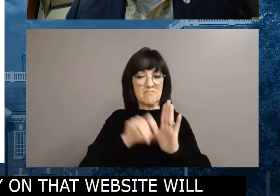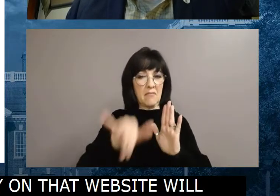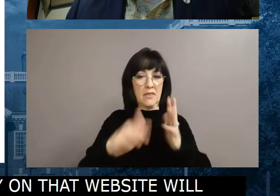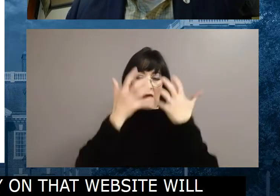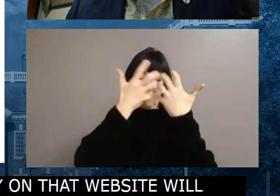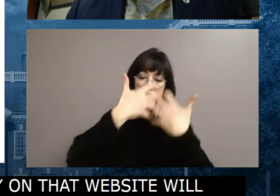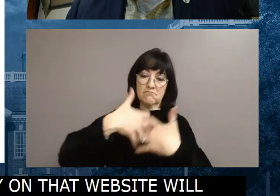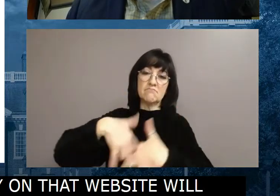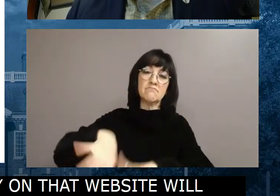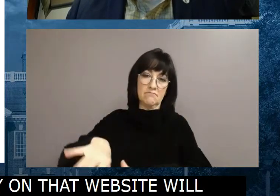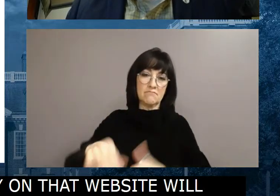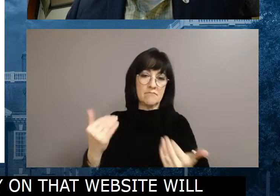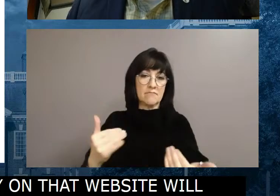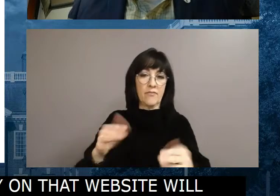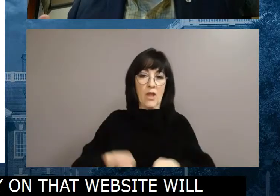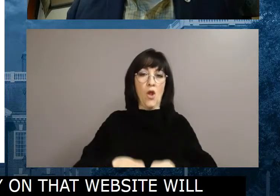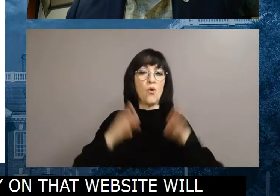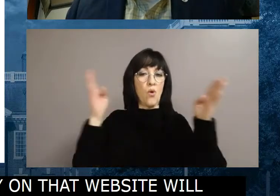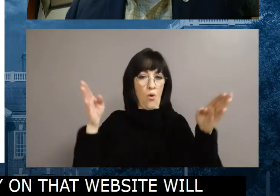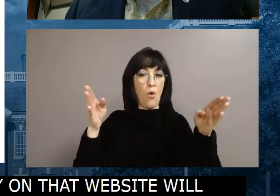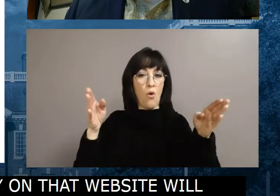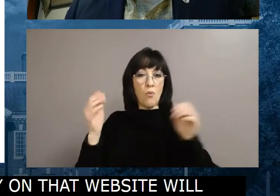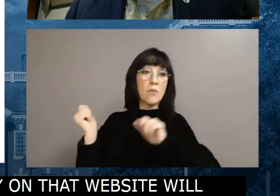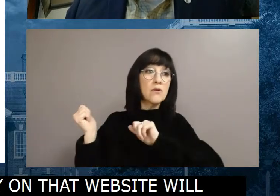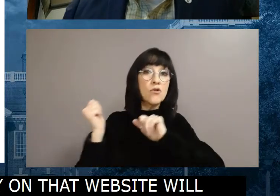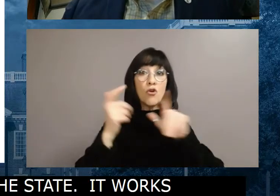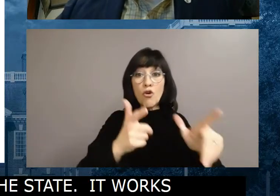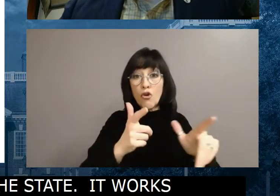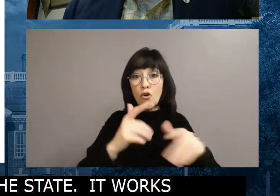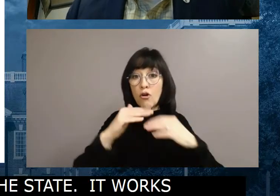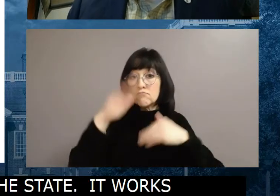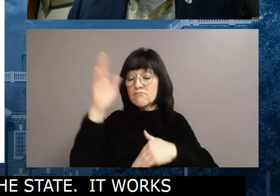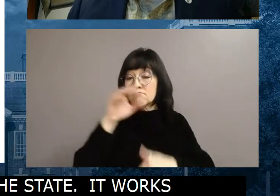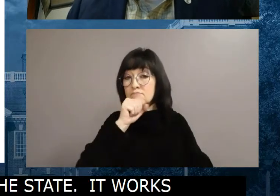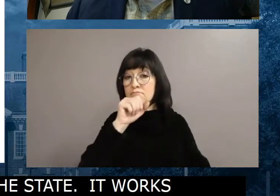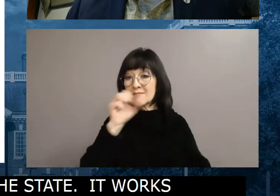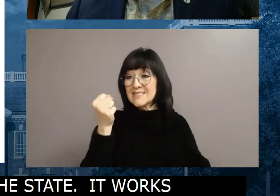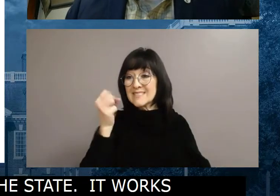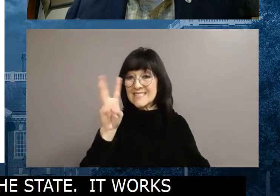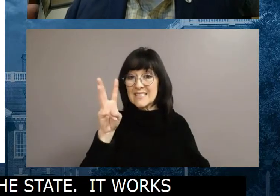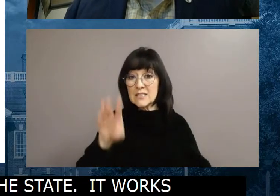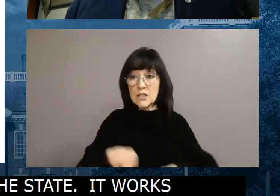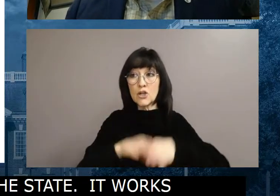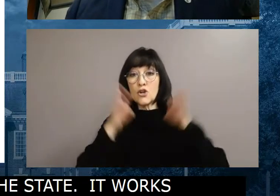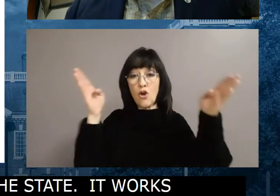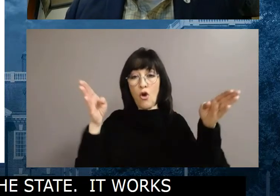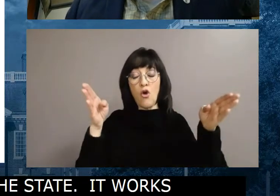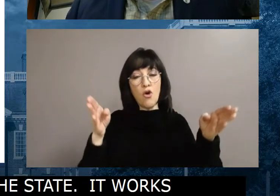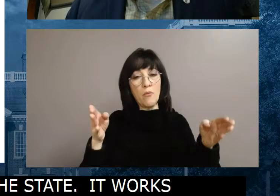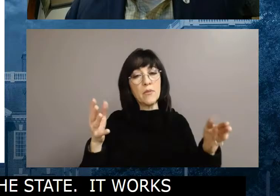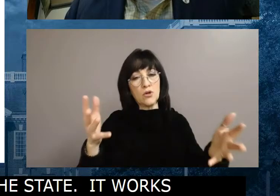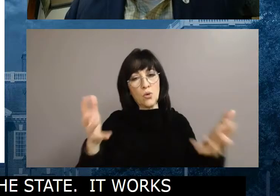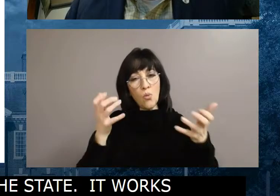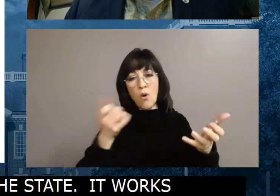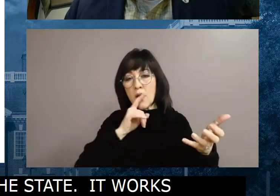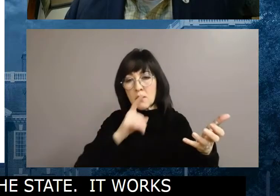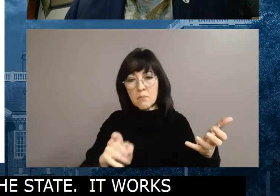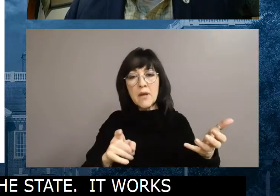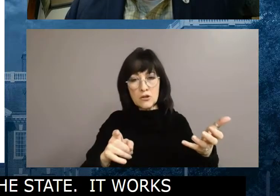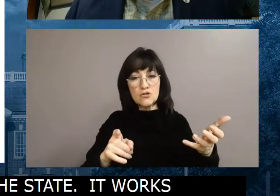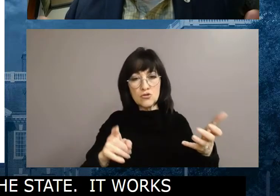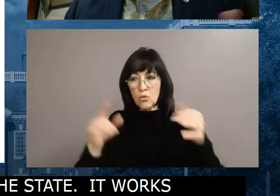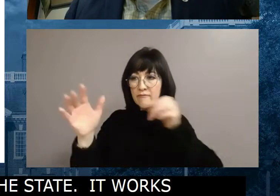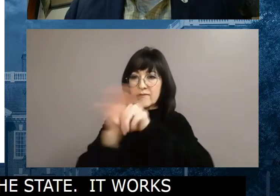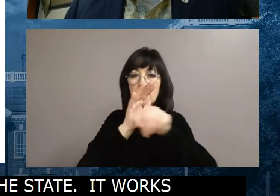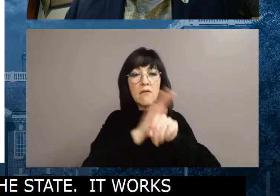does opening it up to everybody over 16 to be able to register, so then we could keep this demand going, fill the spots as quickly as possible.